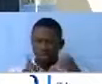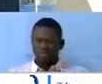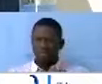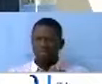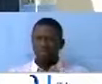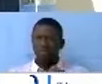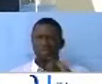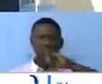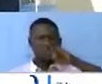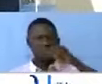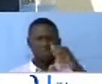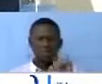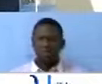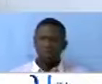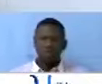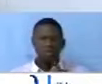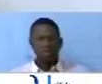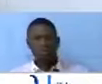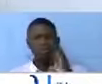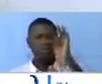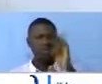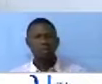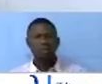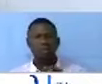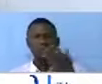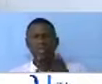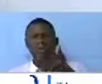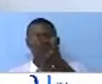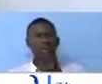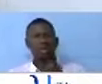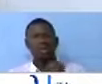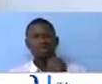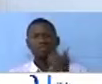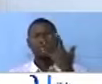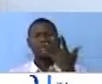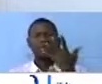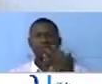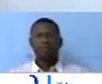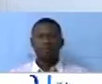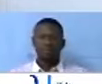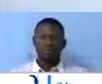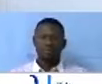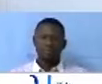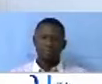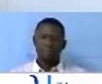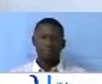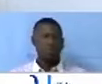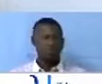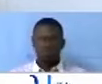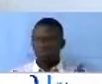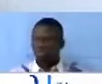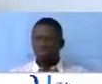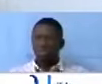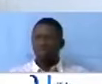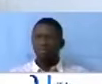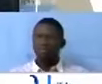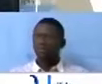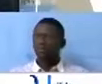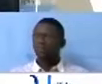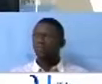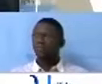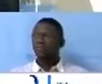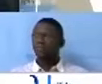January or February 95. Very early on. It's almost the same, Mr. Chairman. It's almost the same.